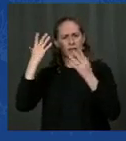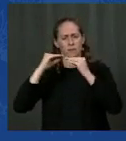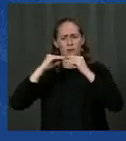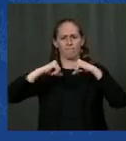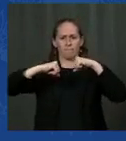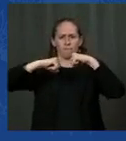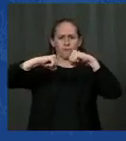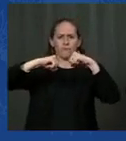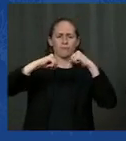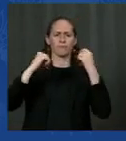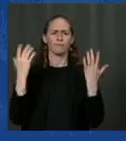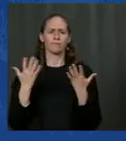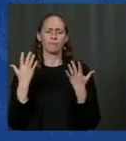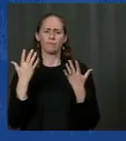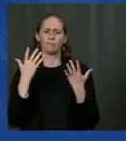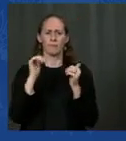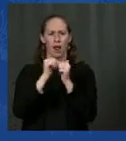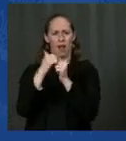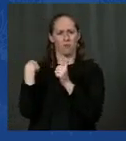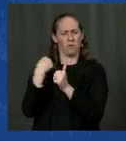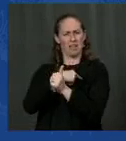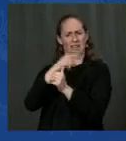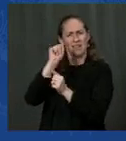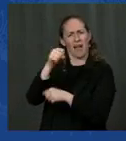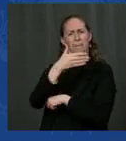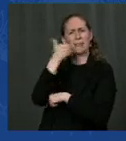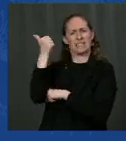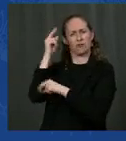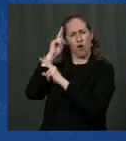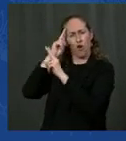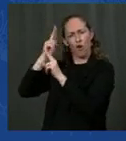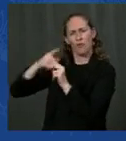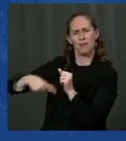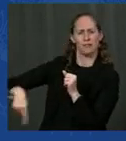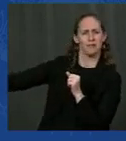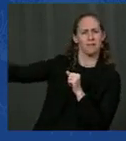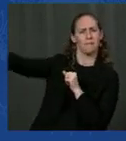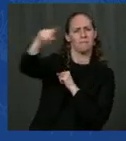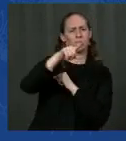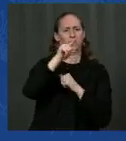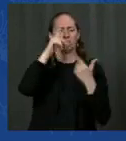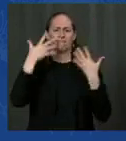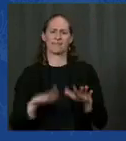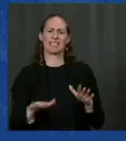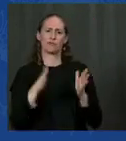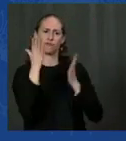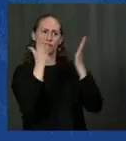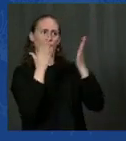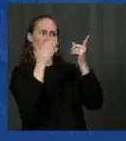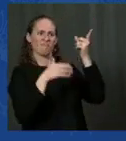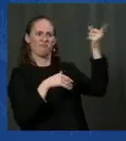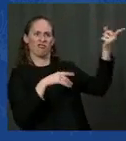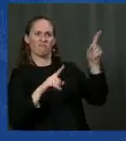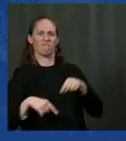served and all those who gave what President Lincoln called their last full measure of devotion.